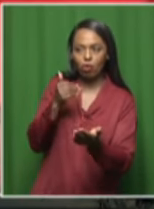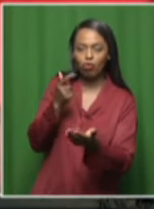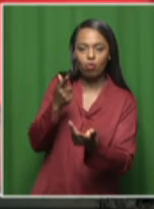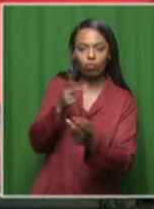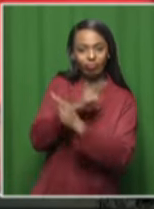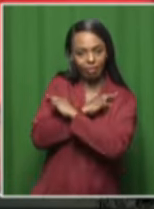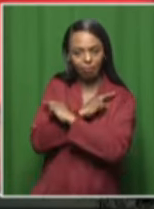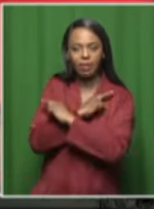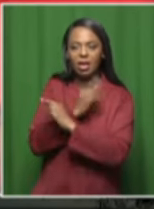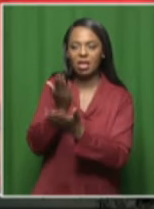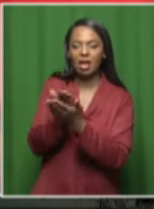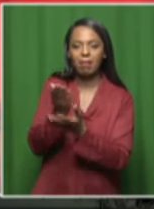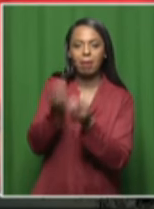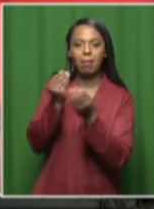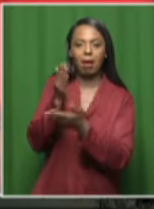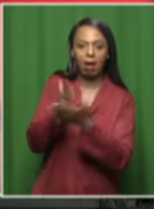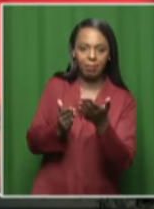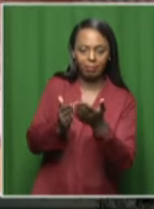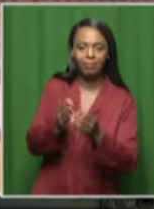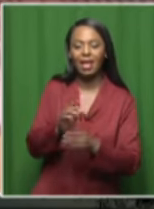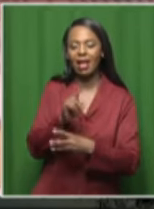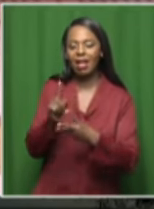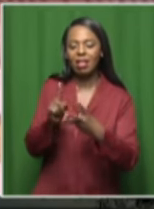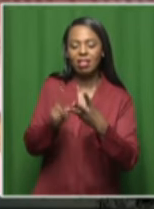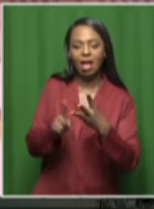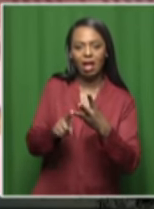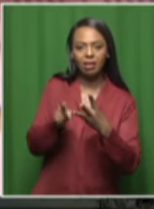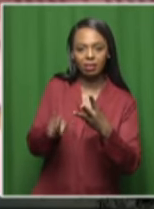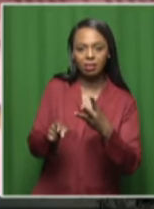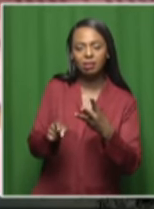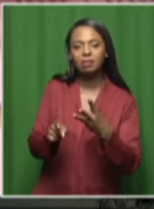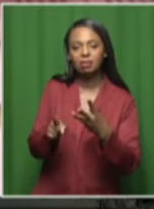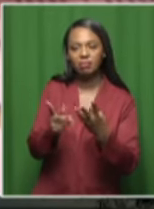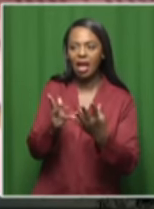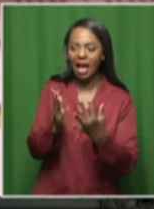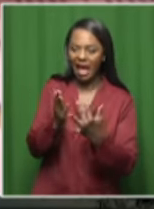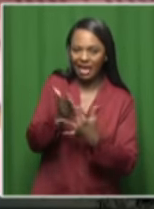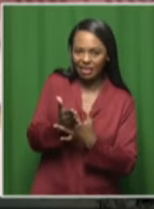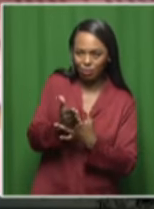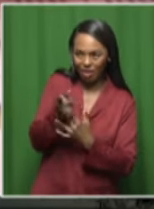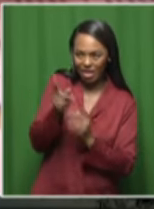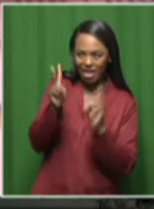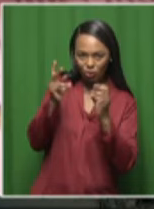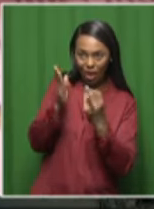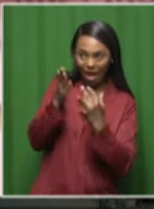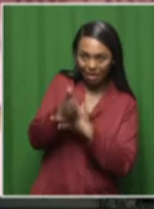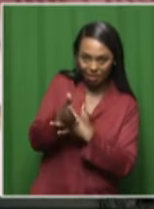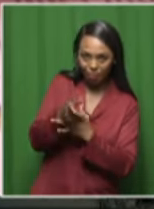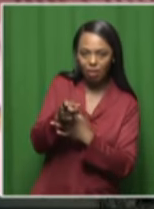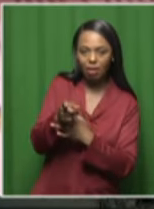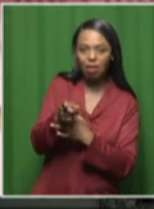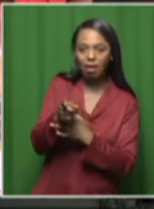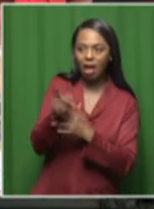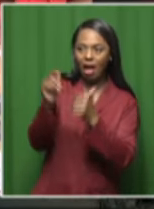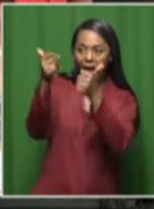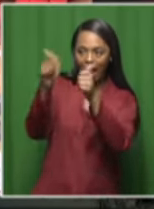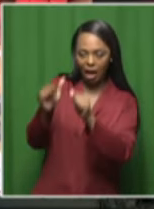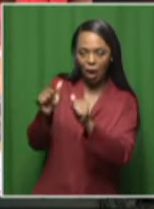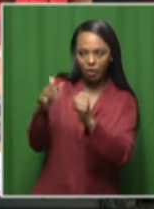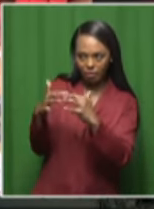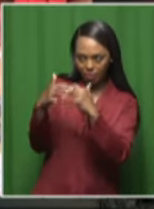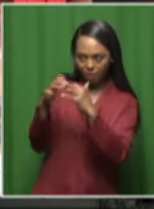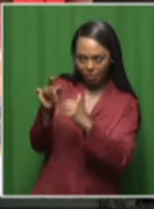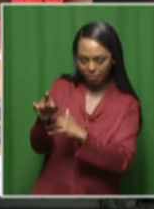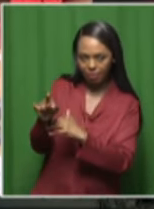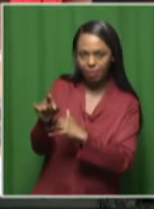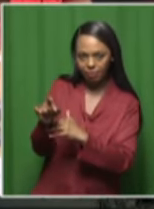most circumstances. The other one third would go into a more accessible pot. So in other words, this is an account from which, when hard times